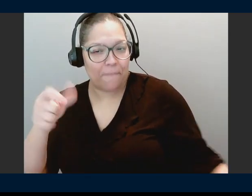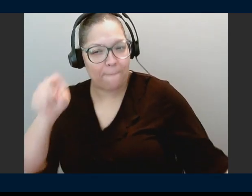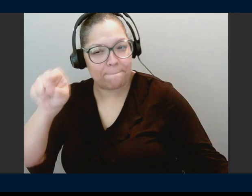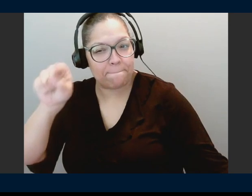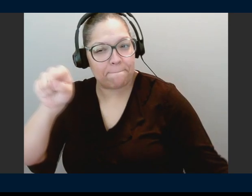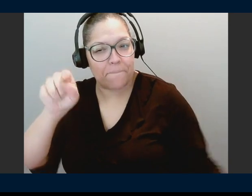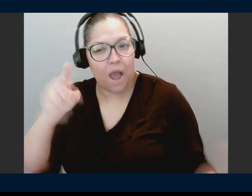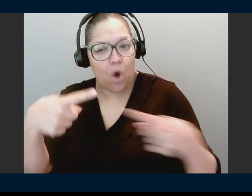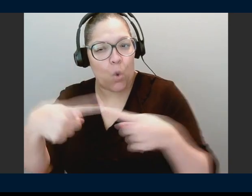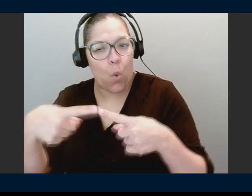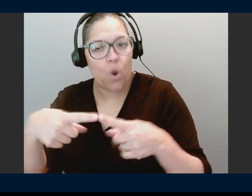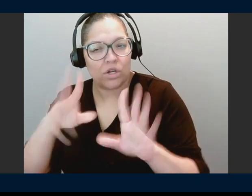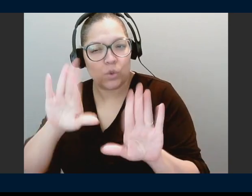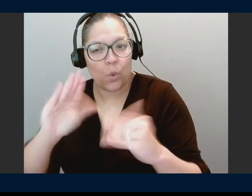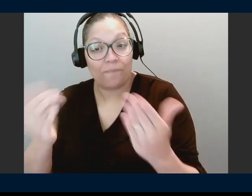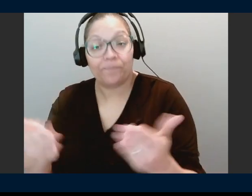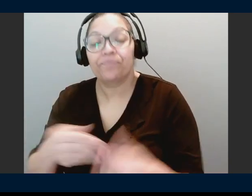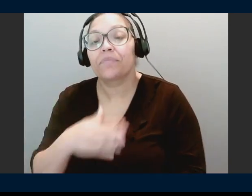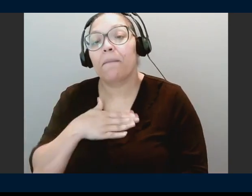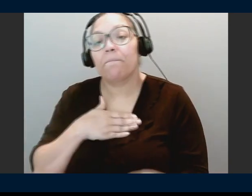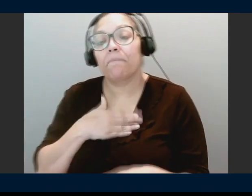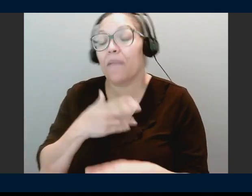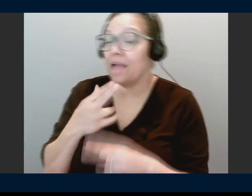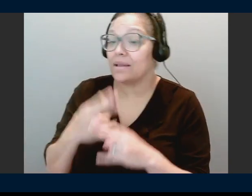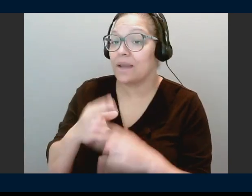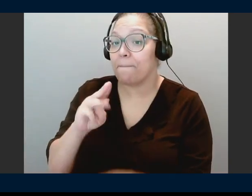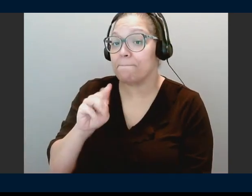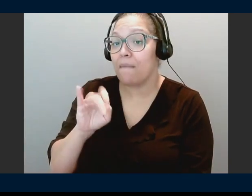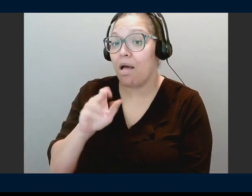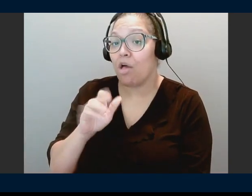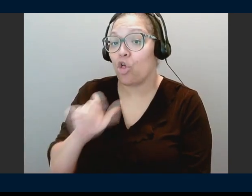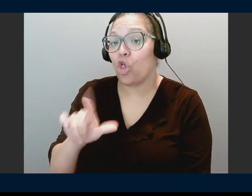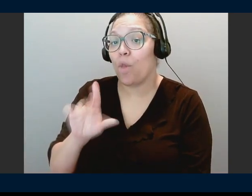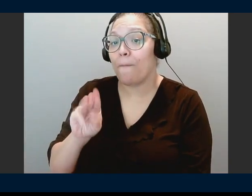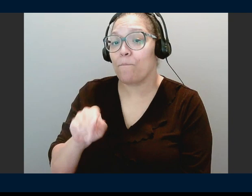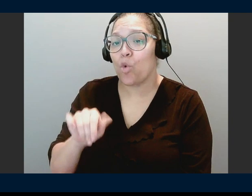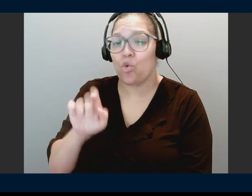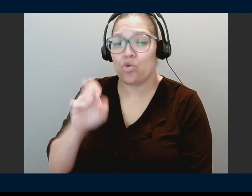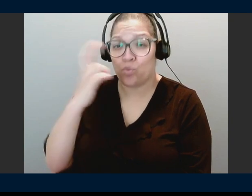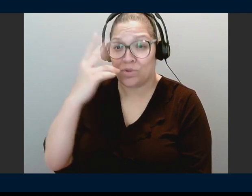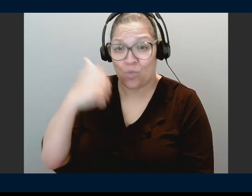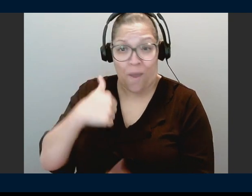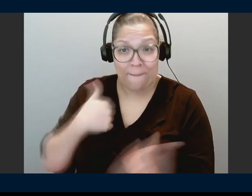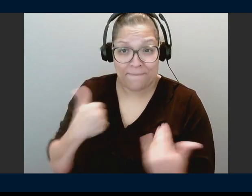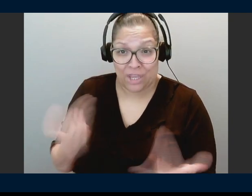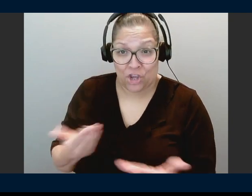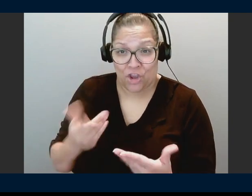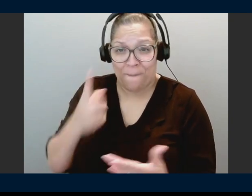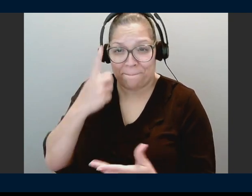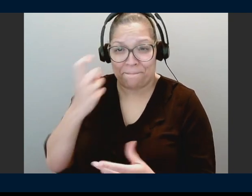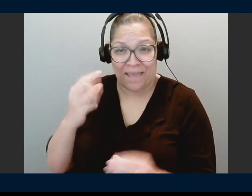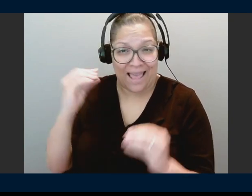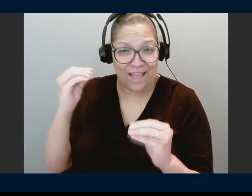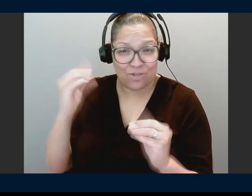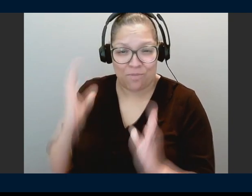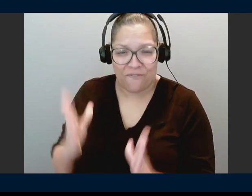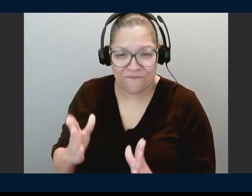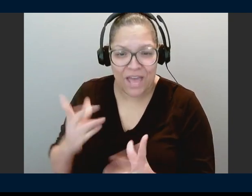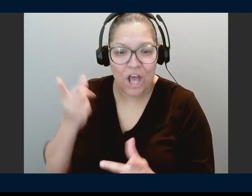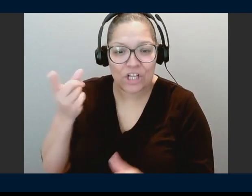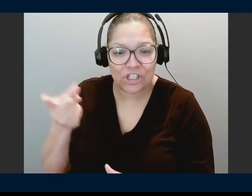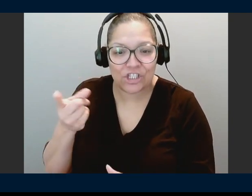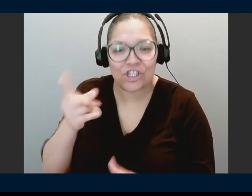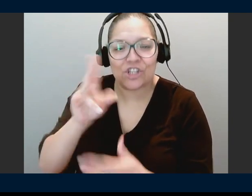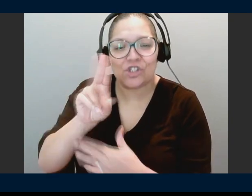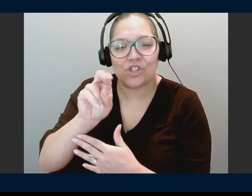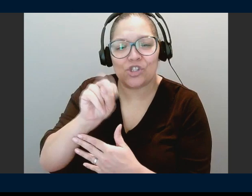ahead. My name is Michael Mode. The only reason why I'm here is because my two professors, Dr. Noblette and Dr. Carducci, were huge mentors and